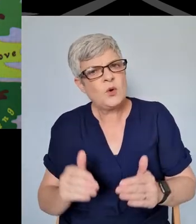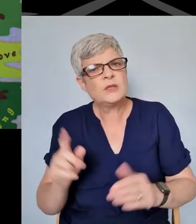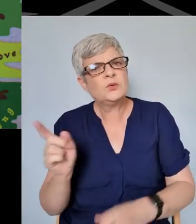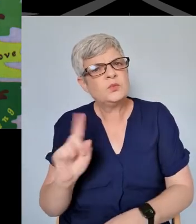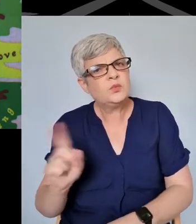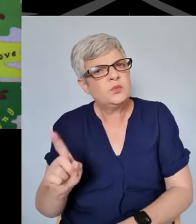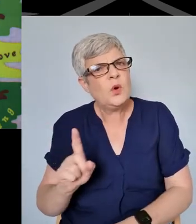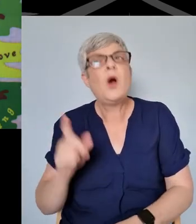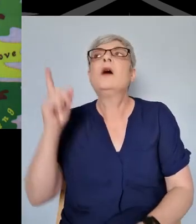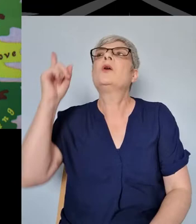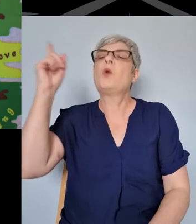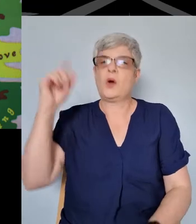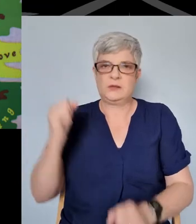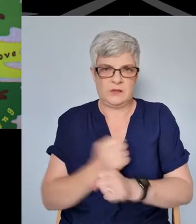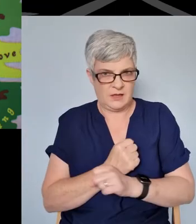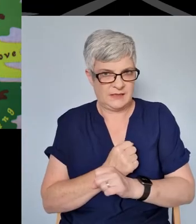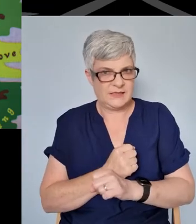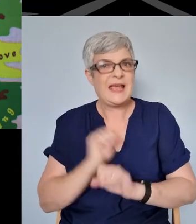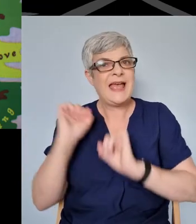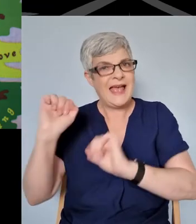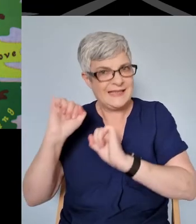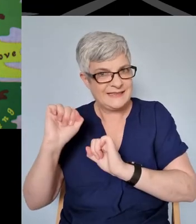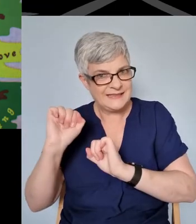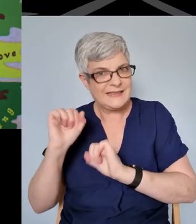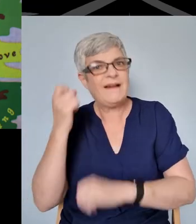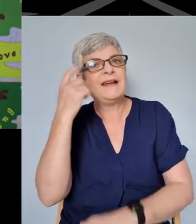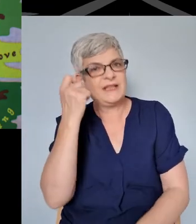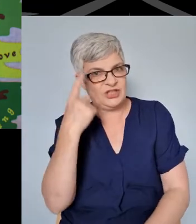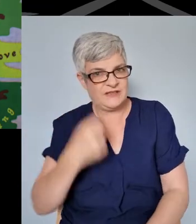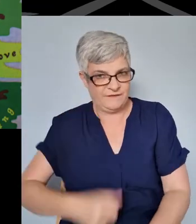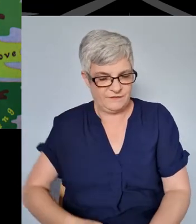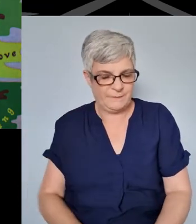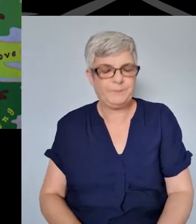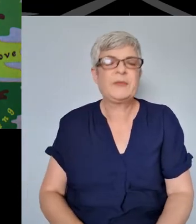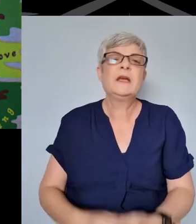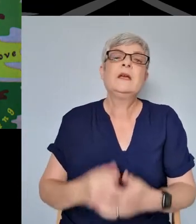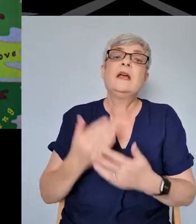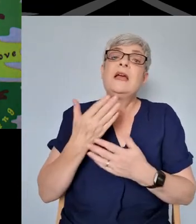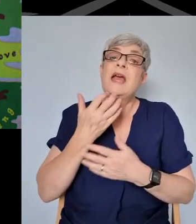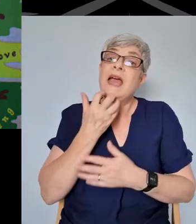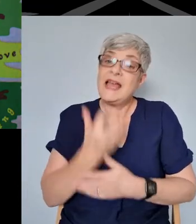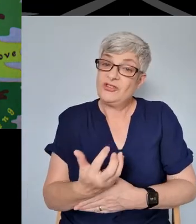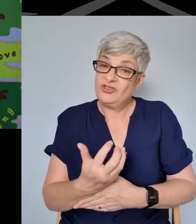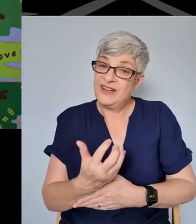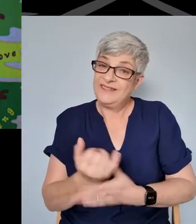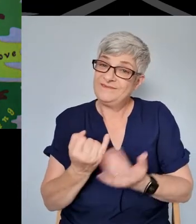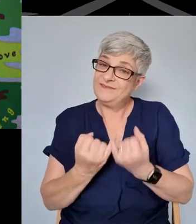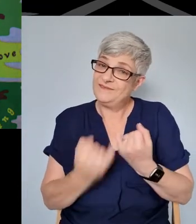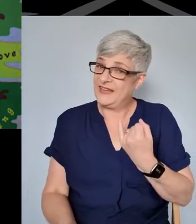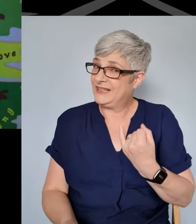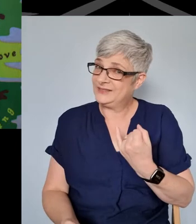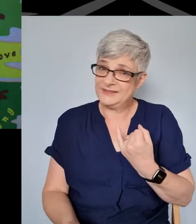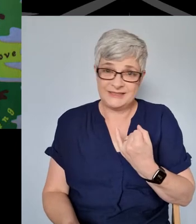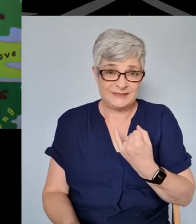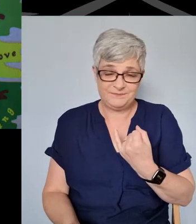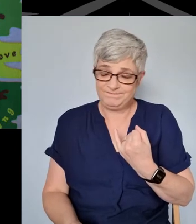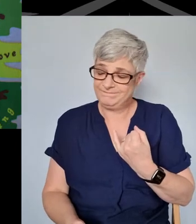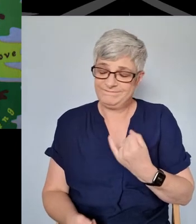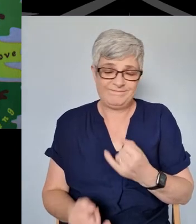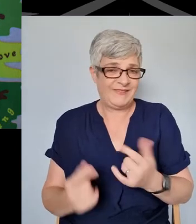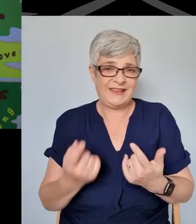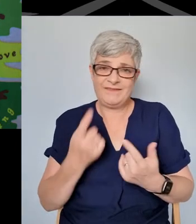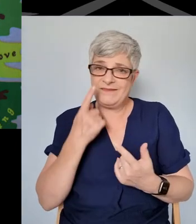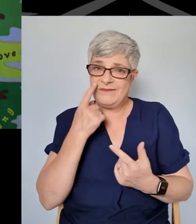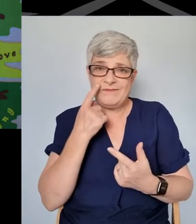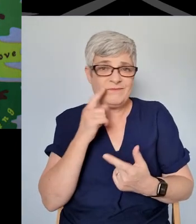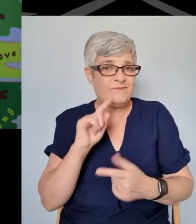God does, on God's initiative. The people of Israel had failed miserably to be God's agents